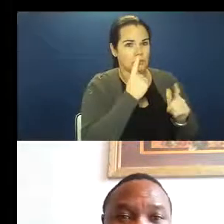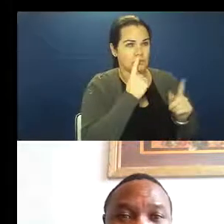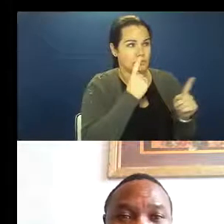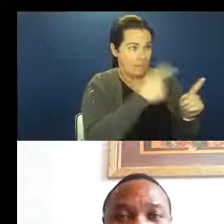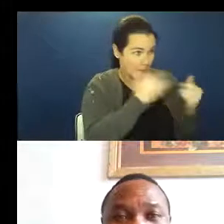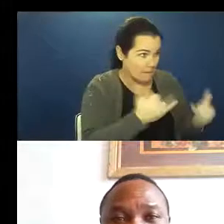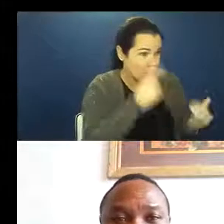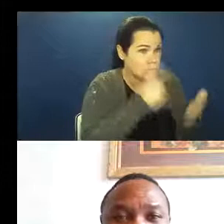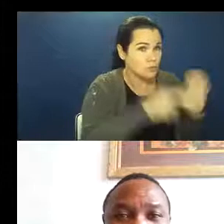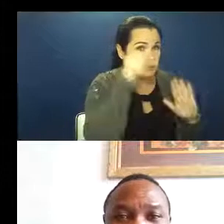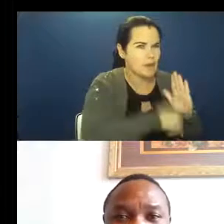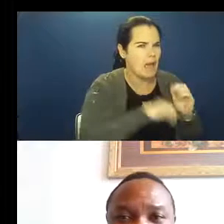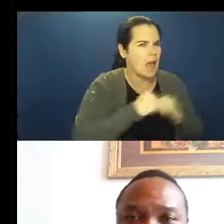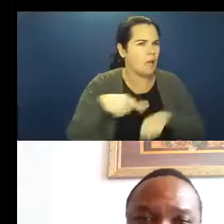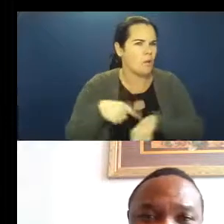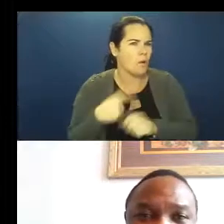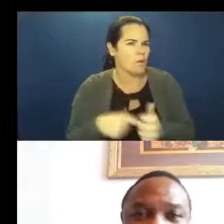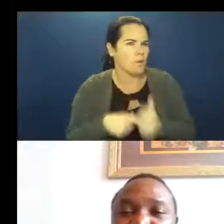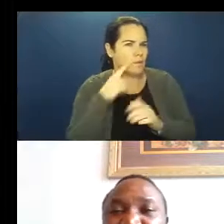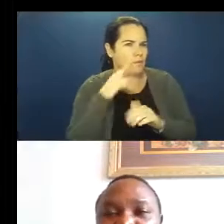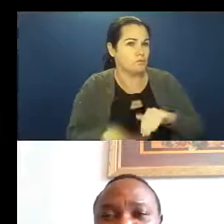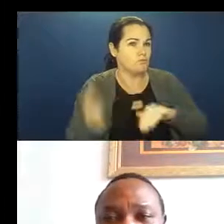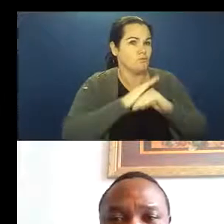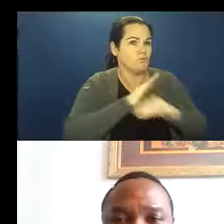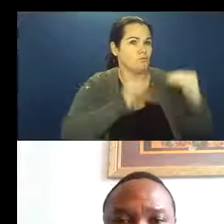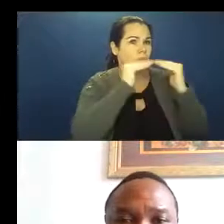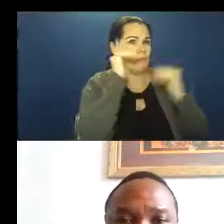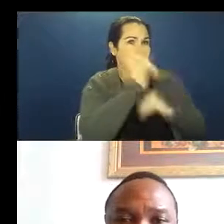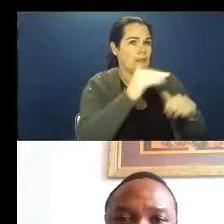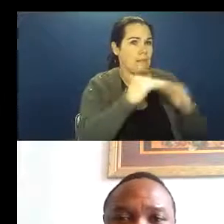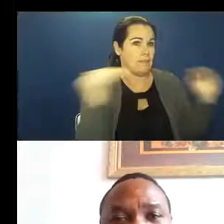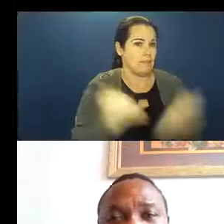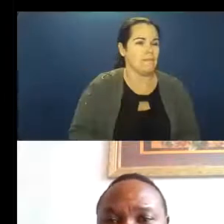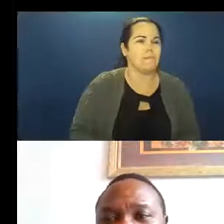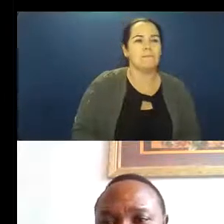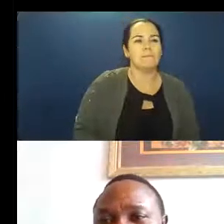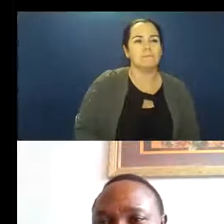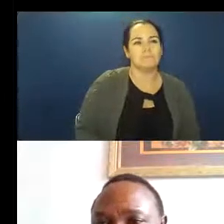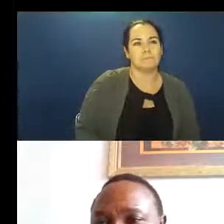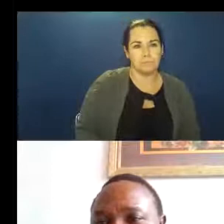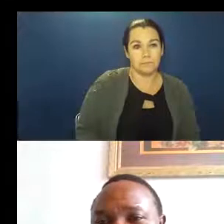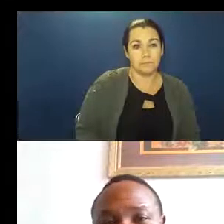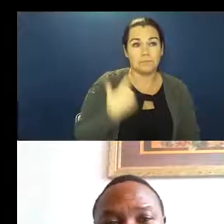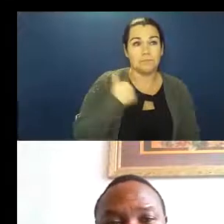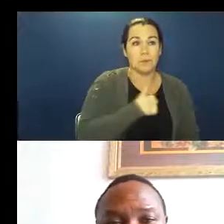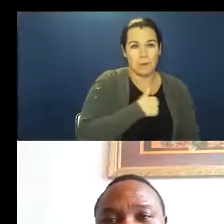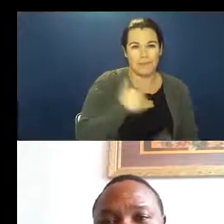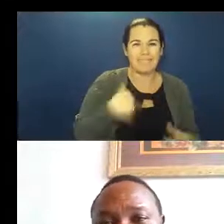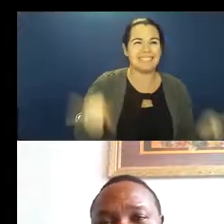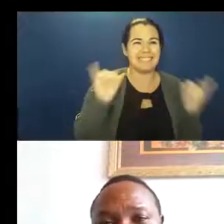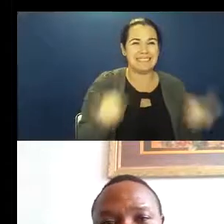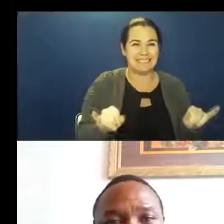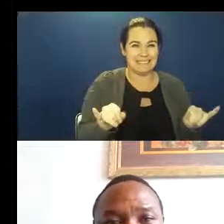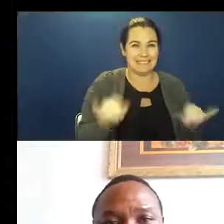the agency, NIDILRR and other agencies commit to continue funding these agencies, we are seeing progress, that these